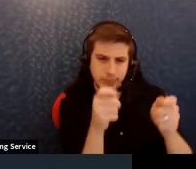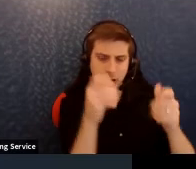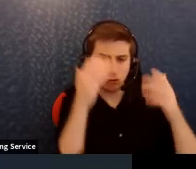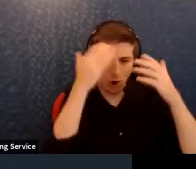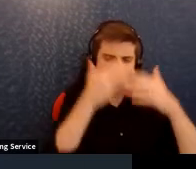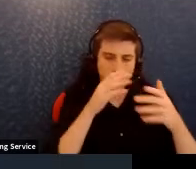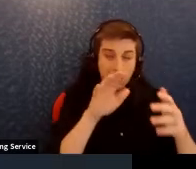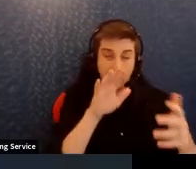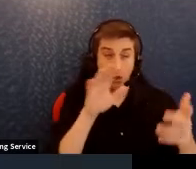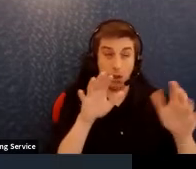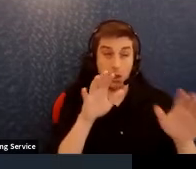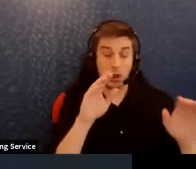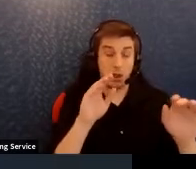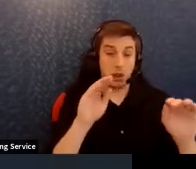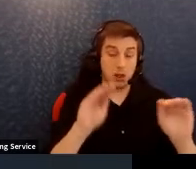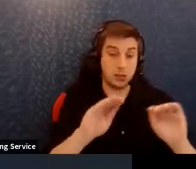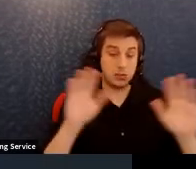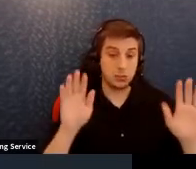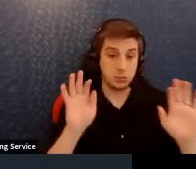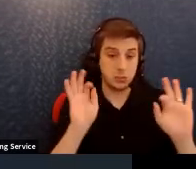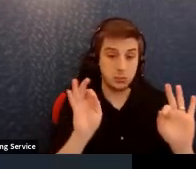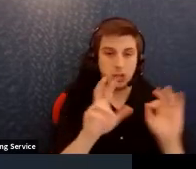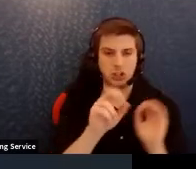don't plan on flying for at least 30 to